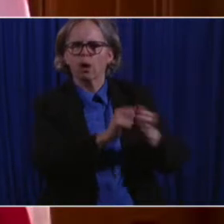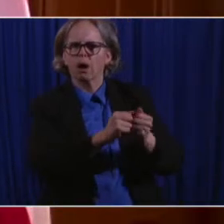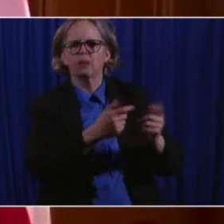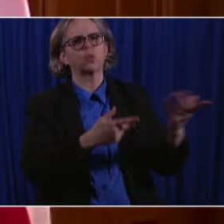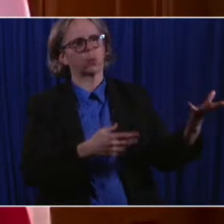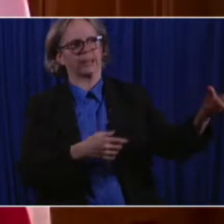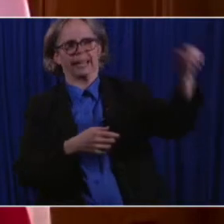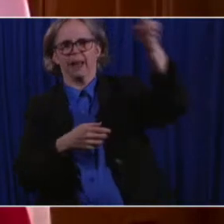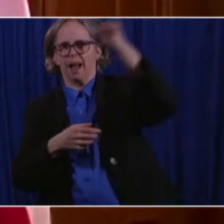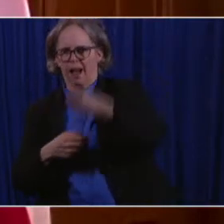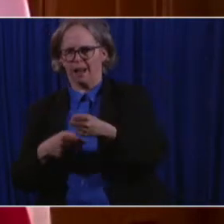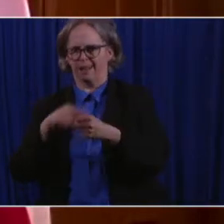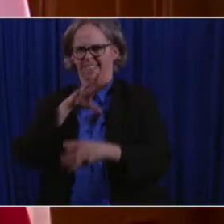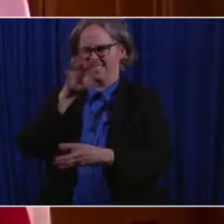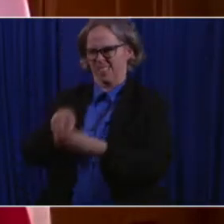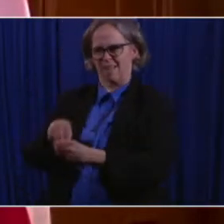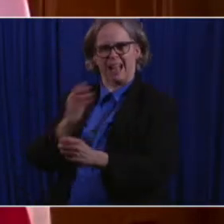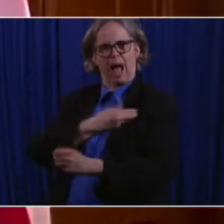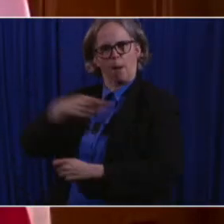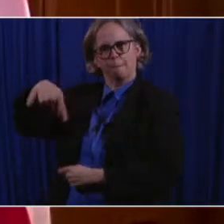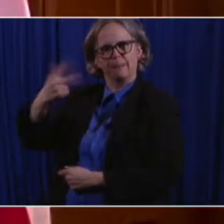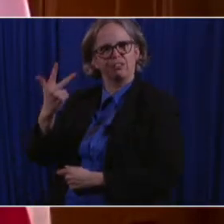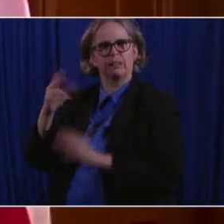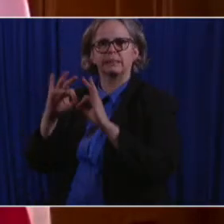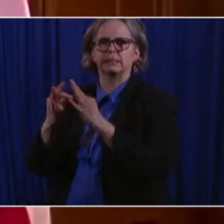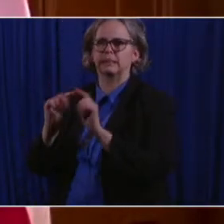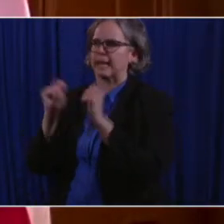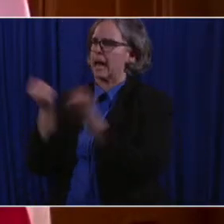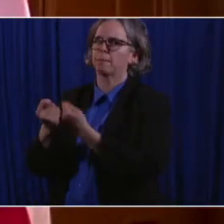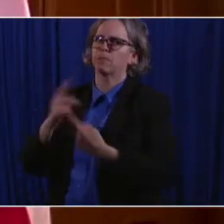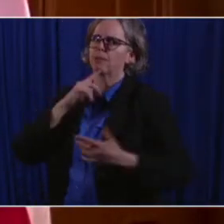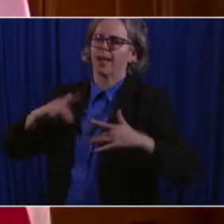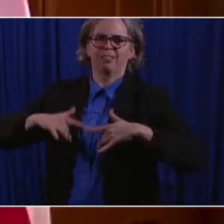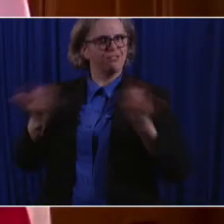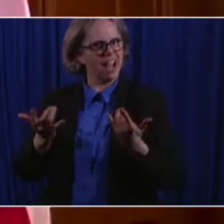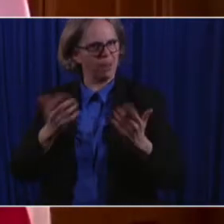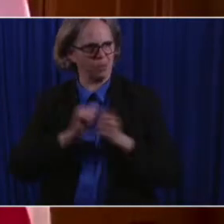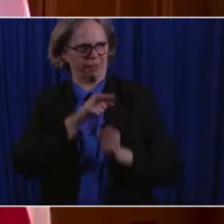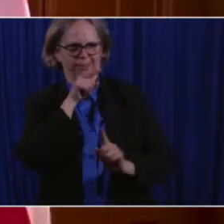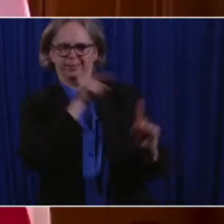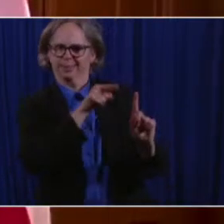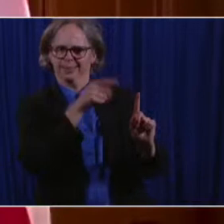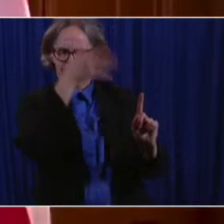have his ability. We'll now go to Lieutenant Governor.